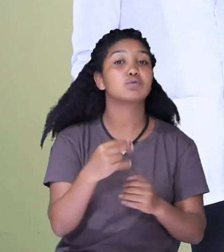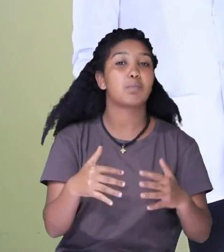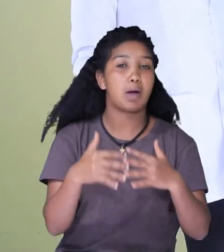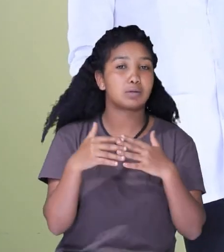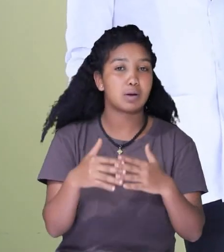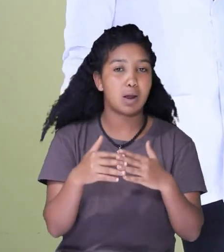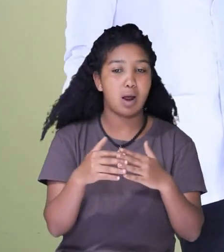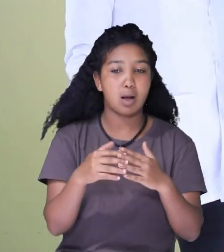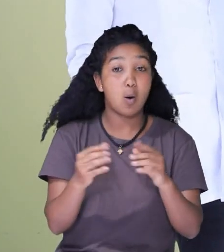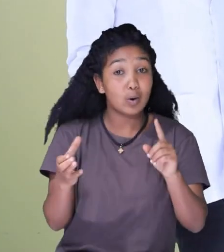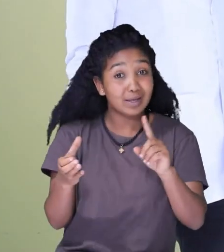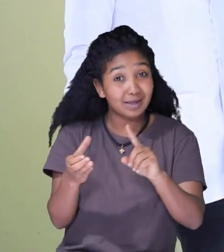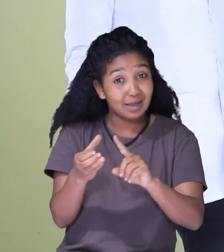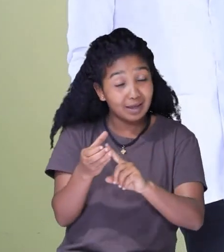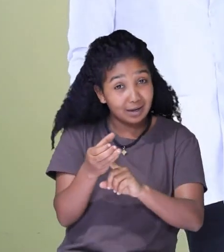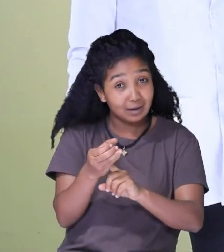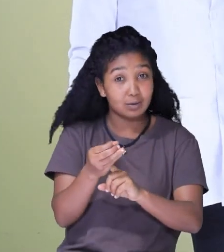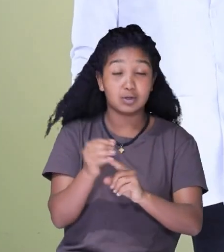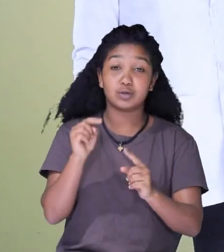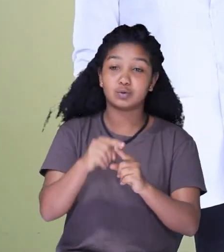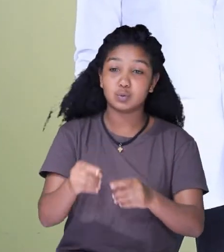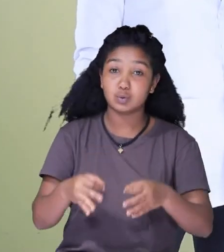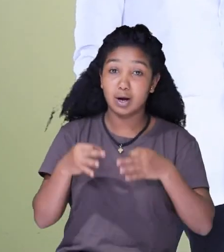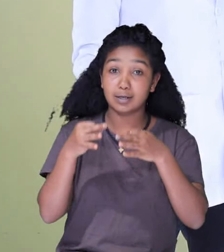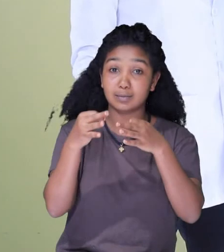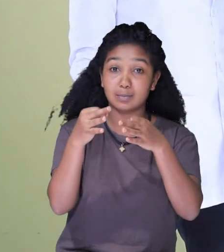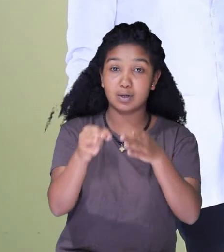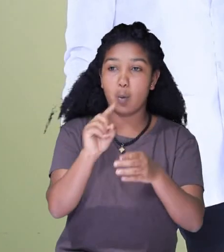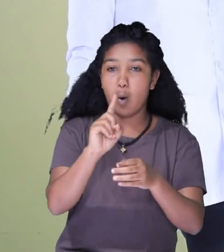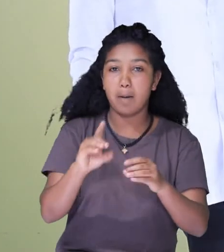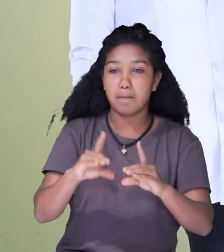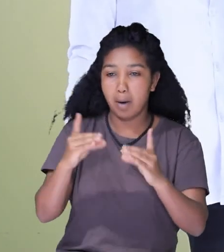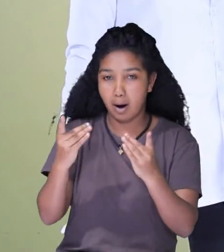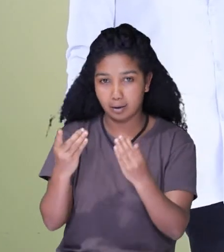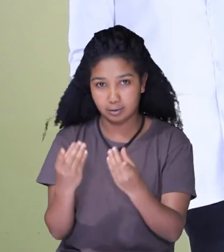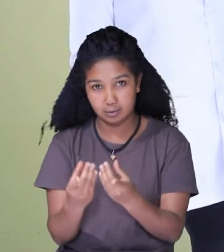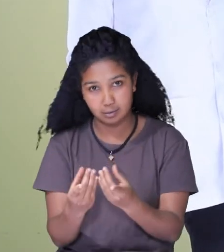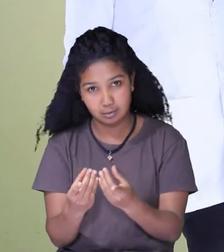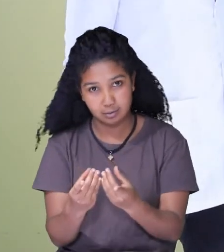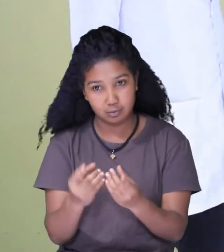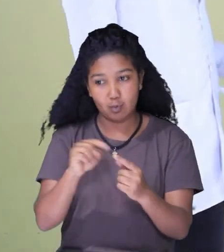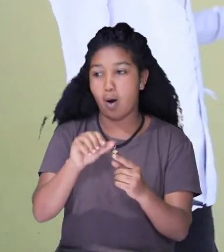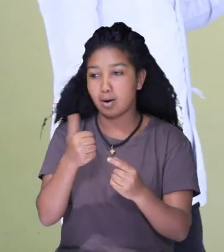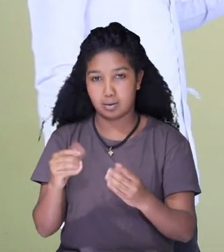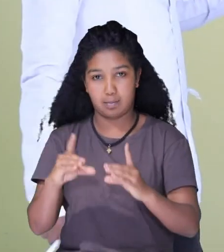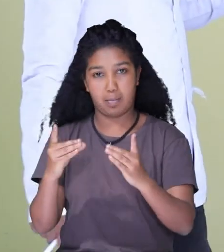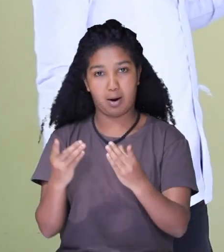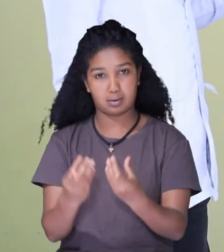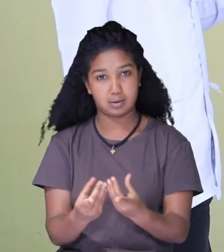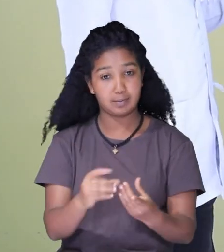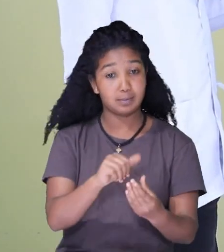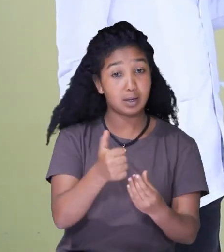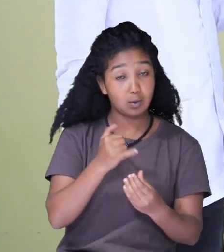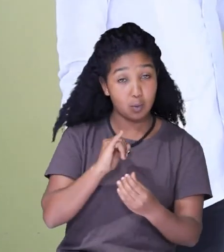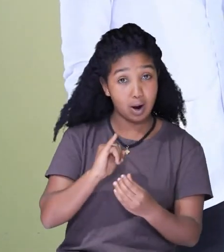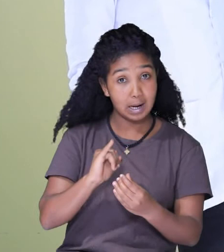material or carrying to transmit one part or another part. And the other